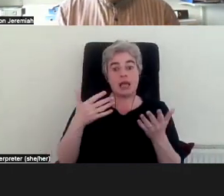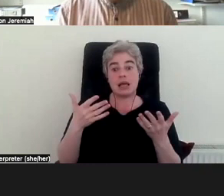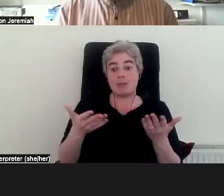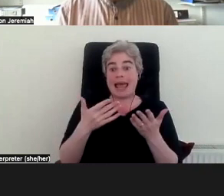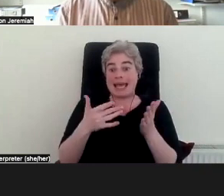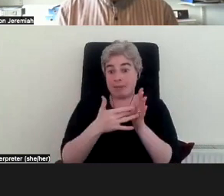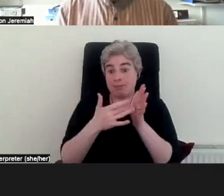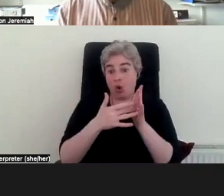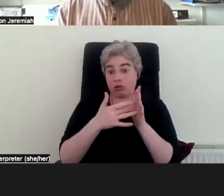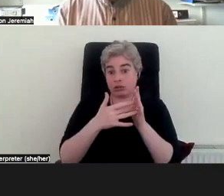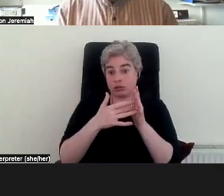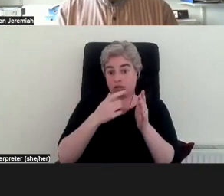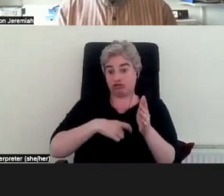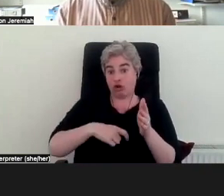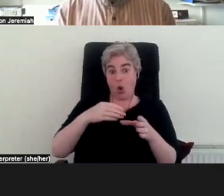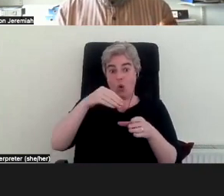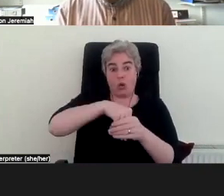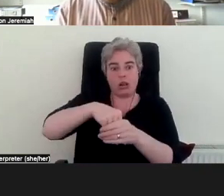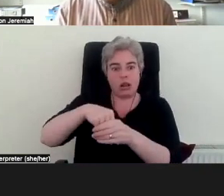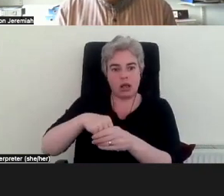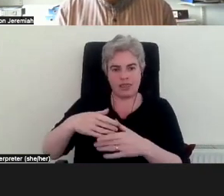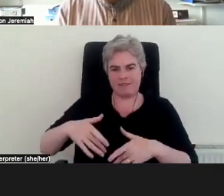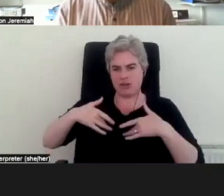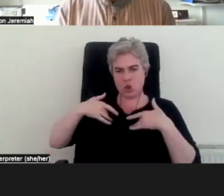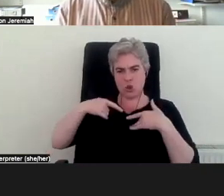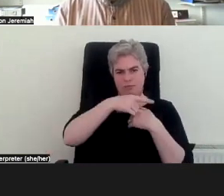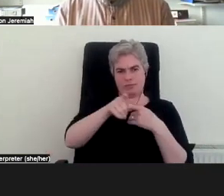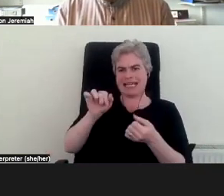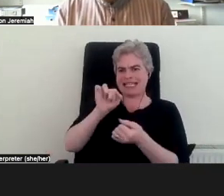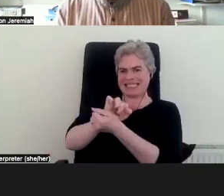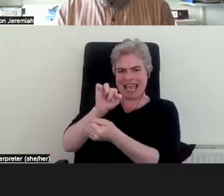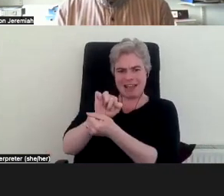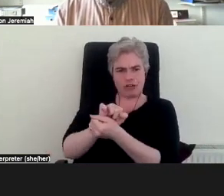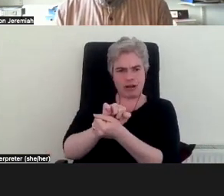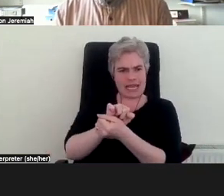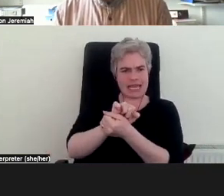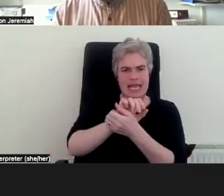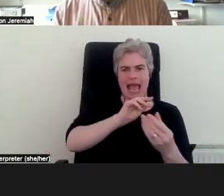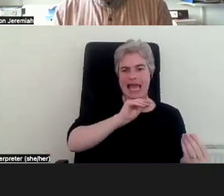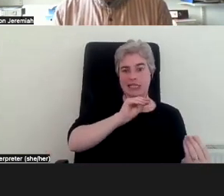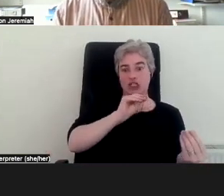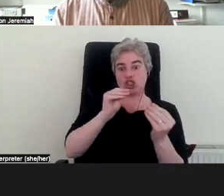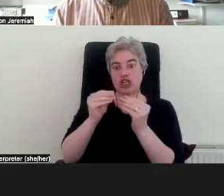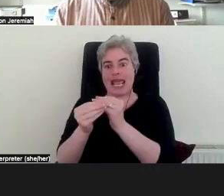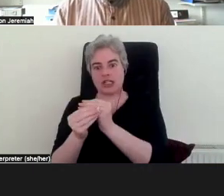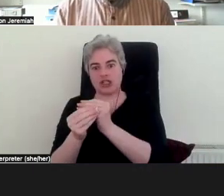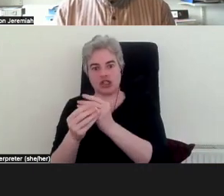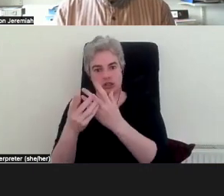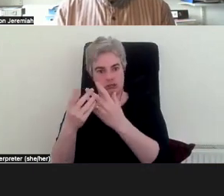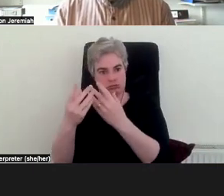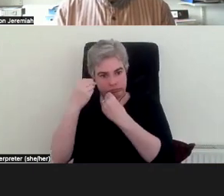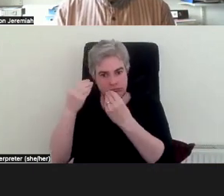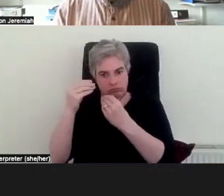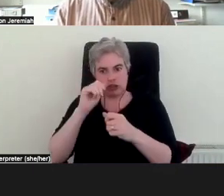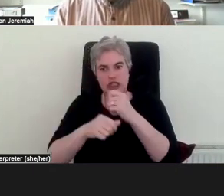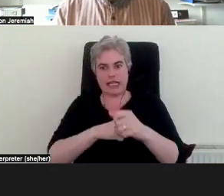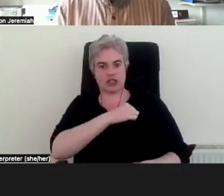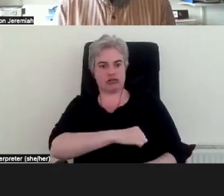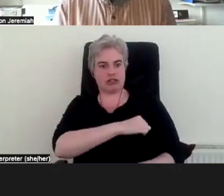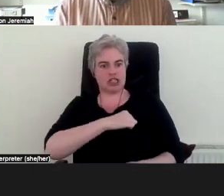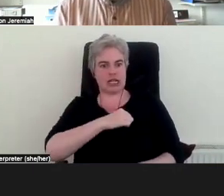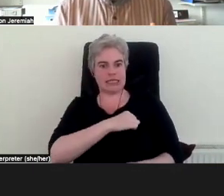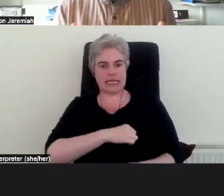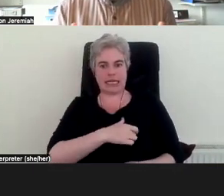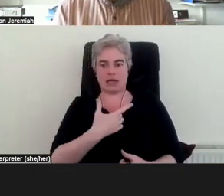role in holding the view that slavery and conversion to Christianity were not only compatible,